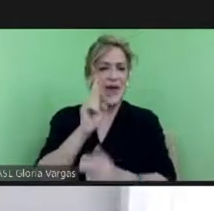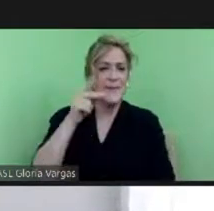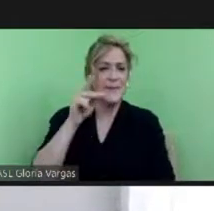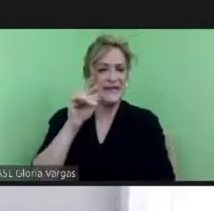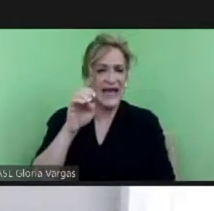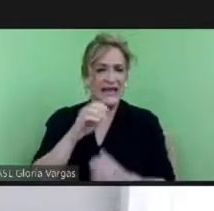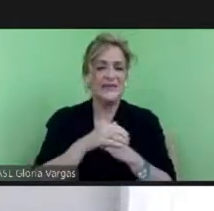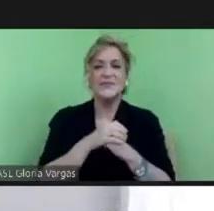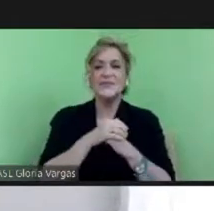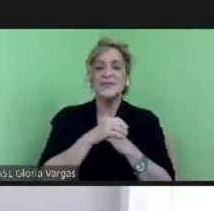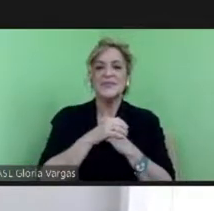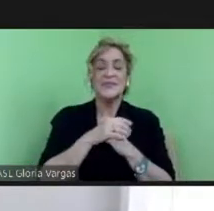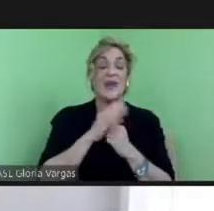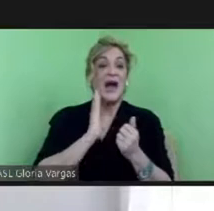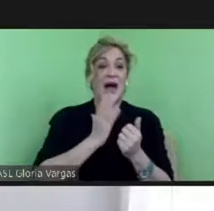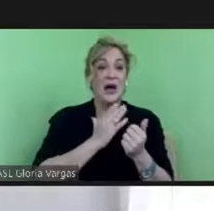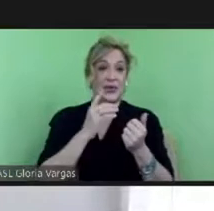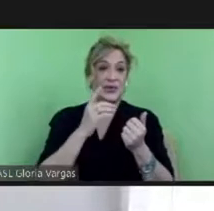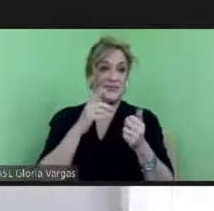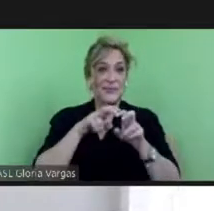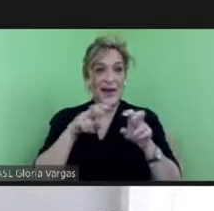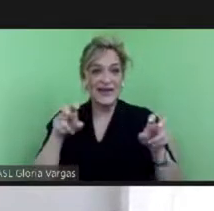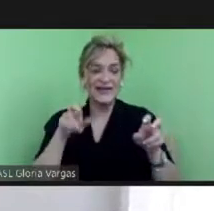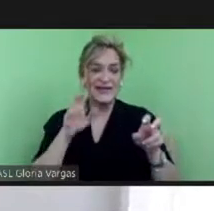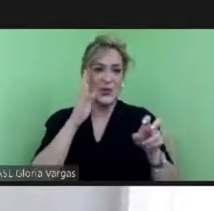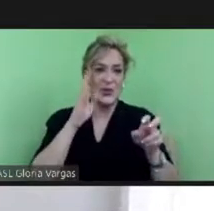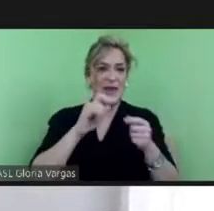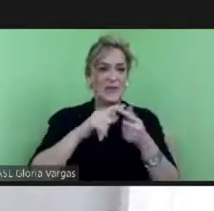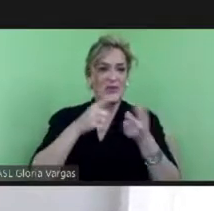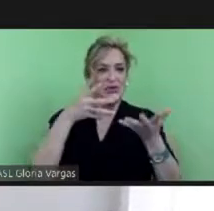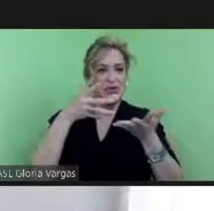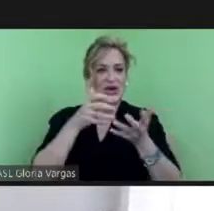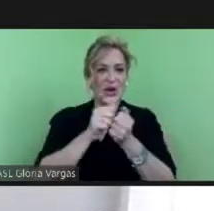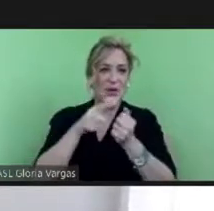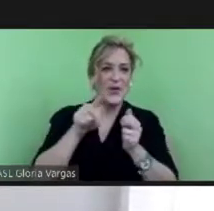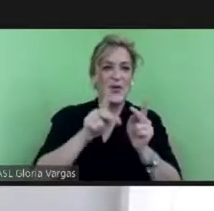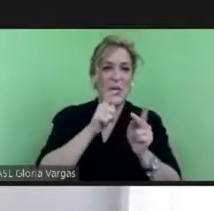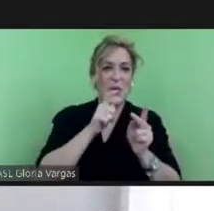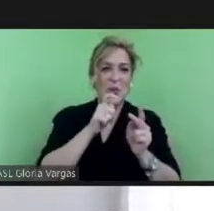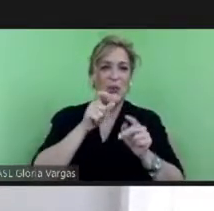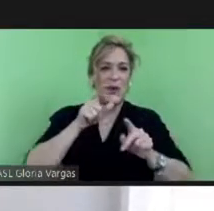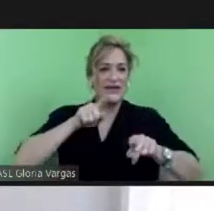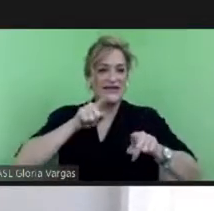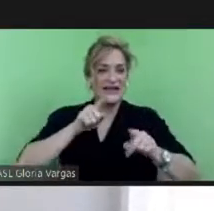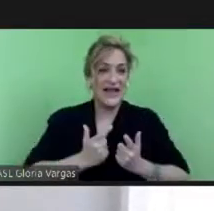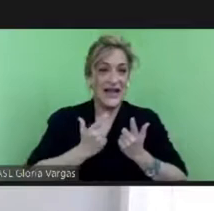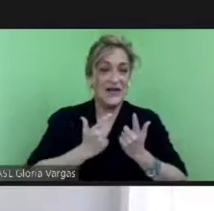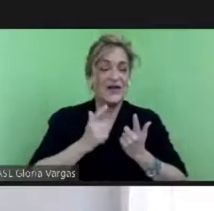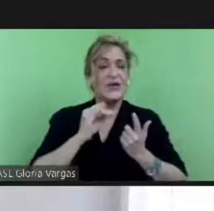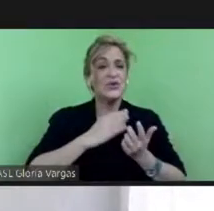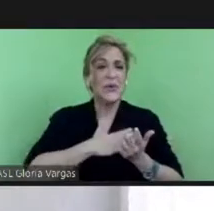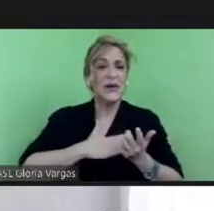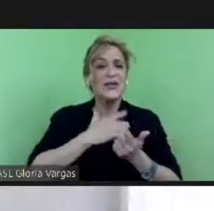using that to share any information or responses with attendees live. So please watch the chat for